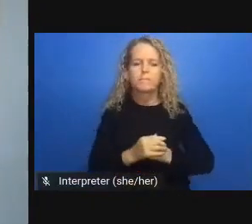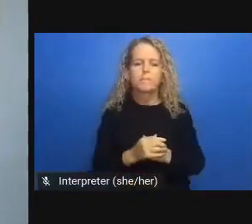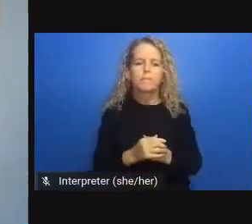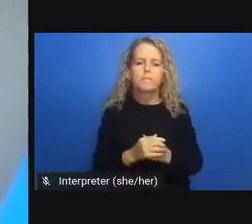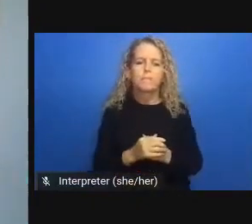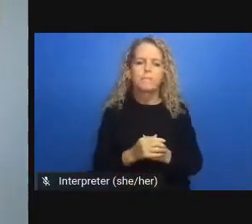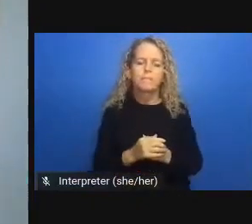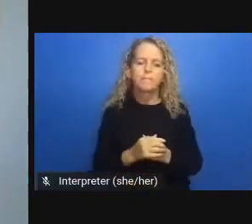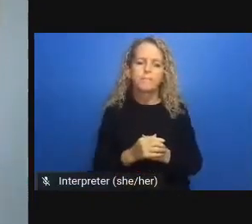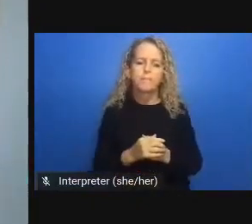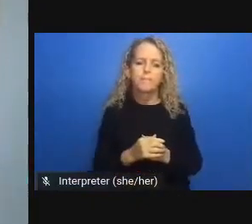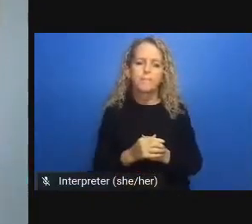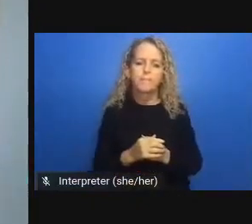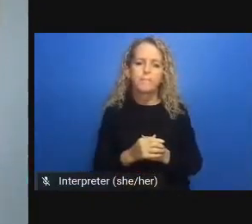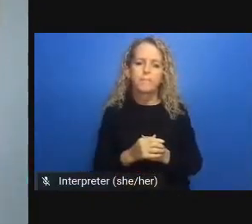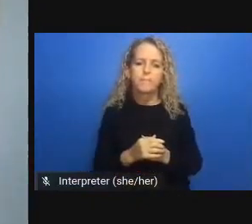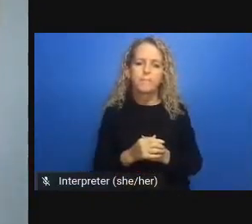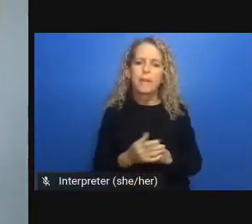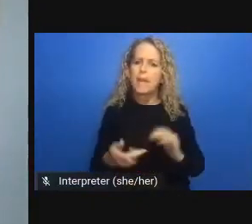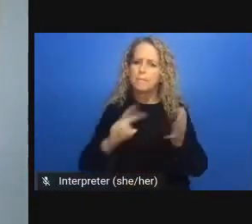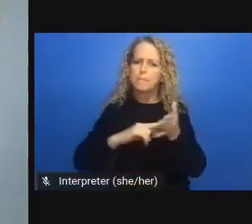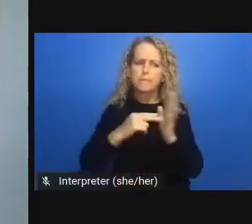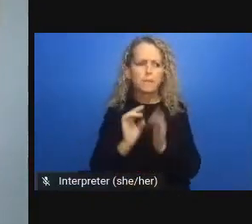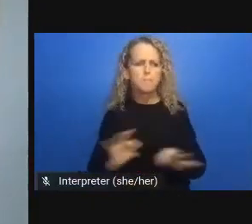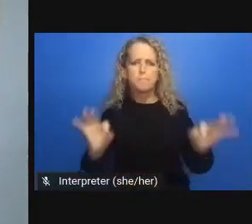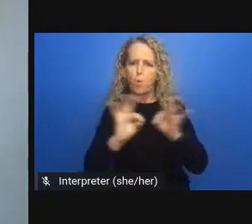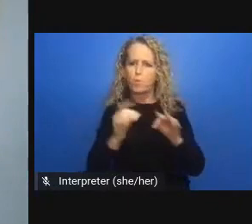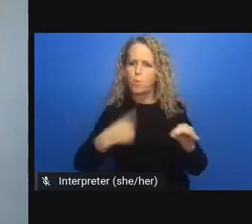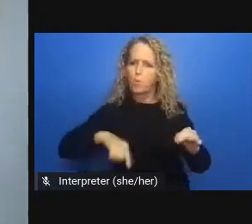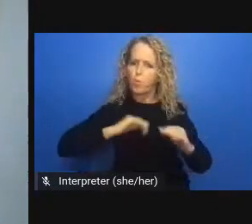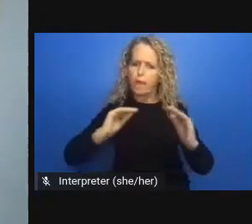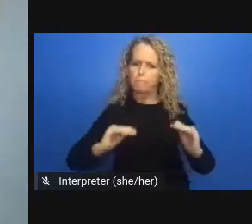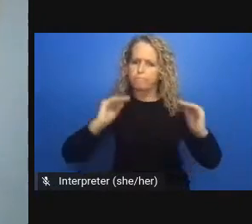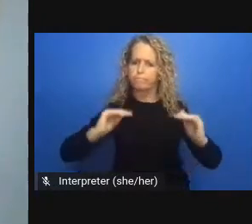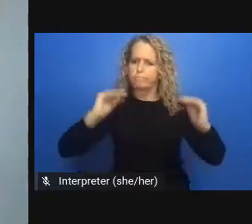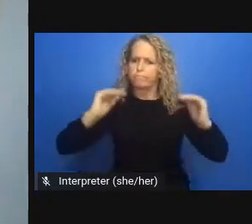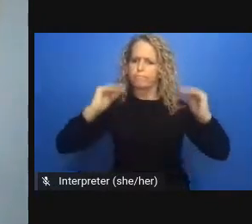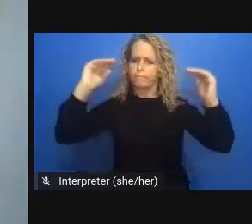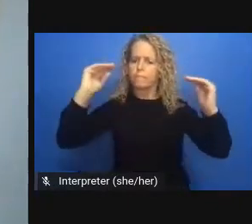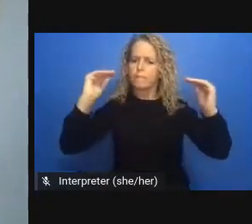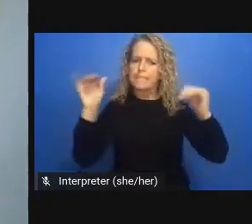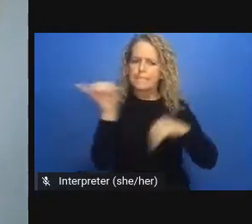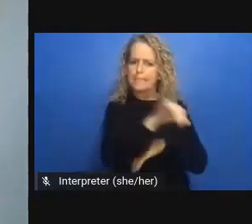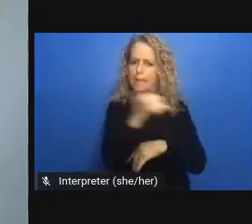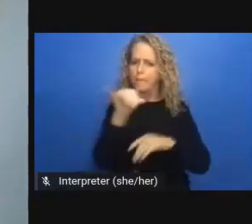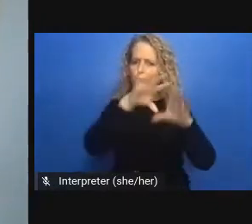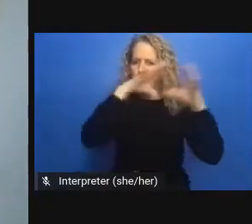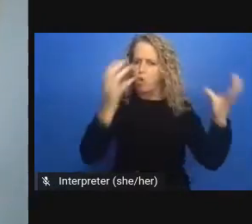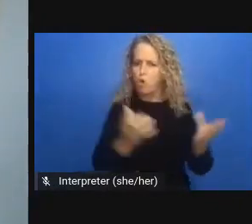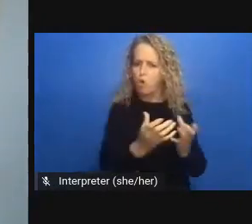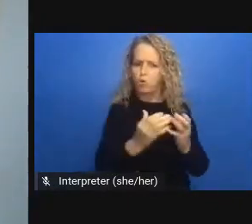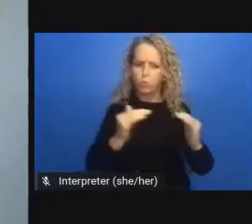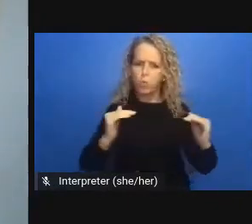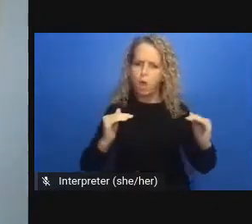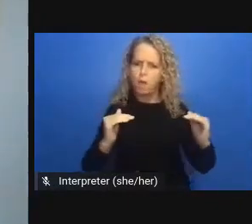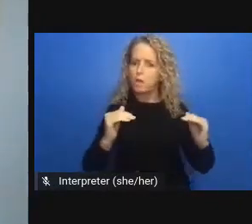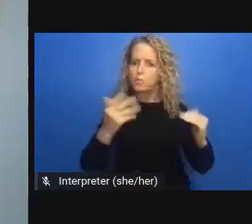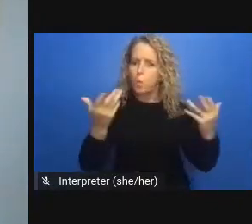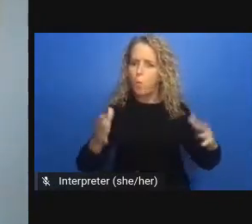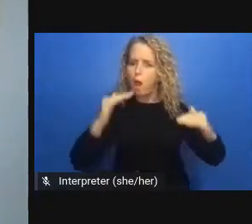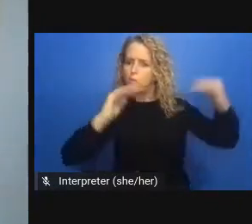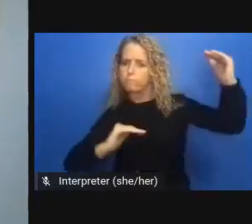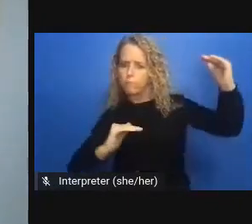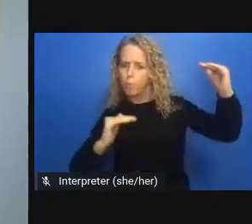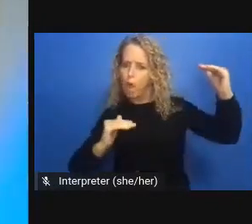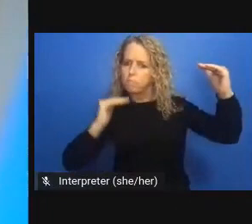remaining globally competitive, and which is so important. And it really we must see ourselves